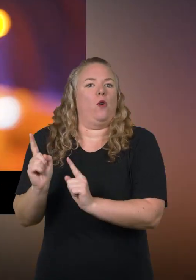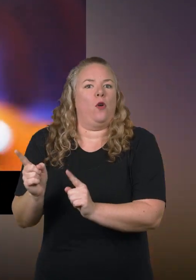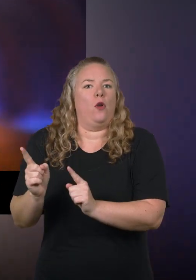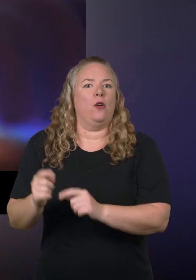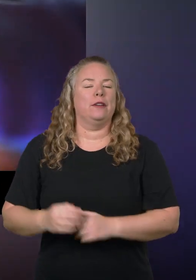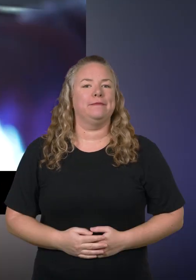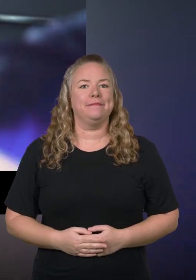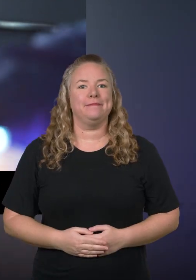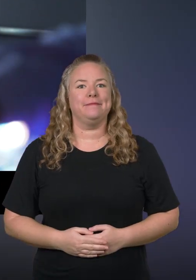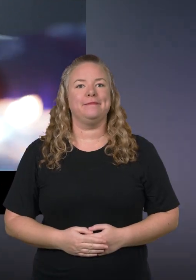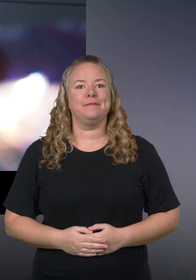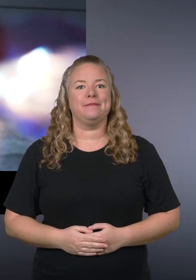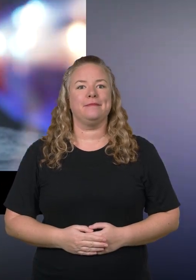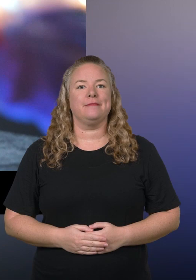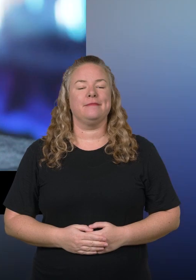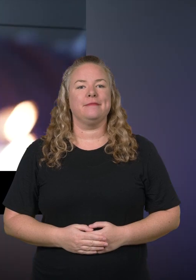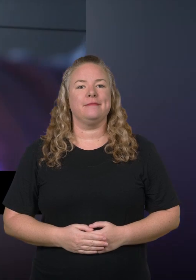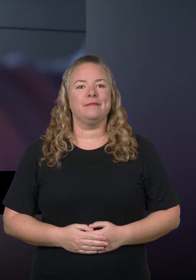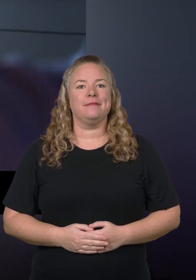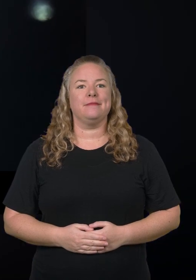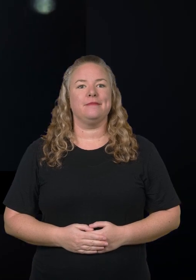and at weekends.